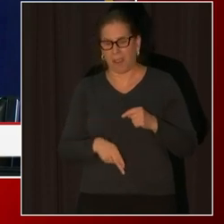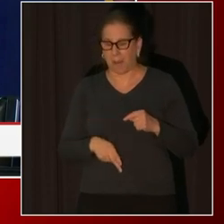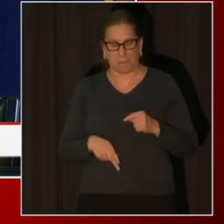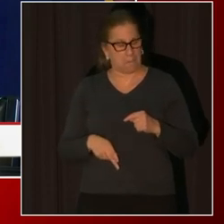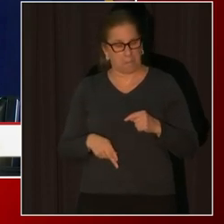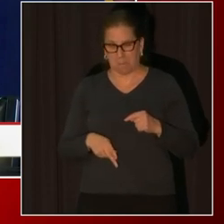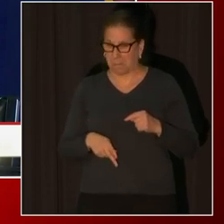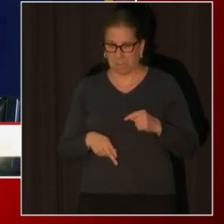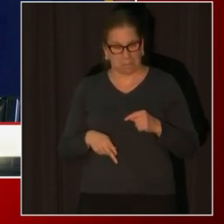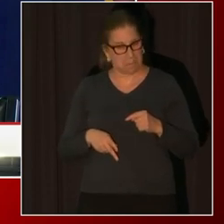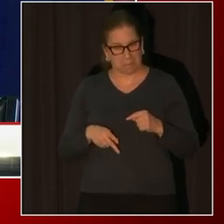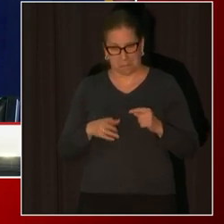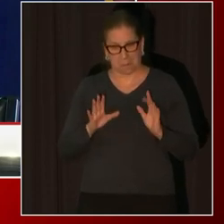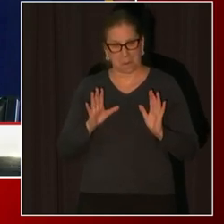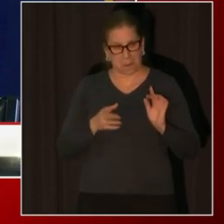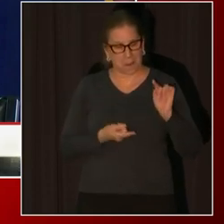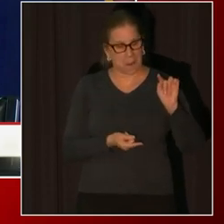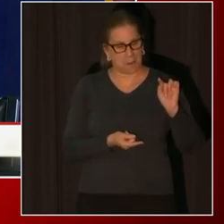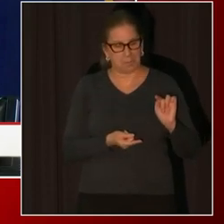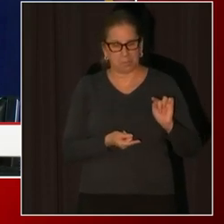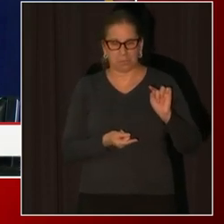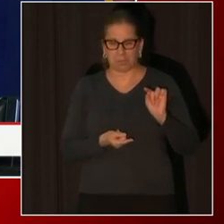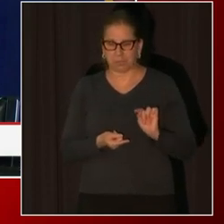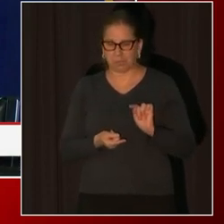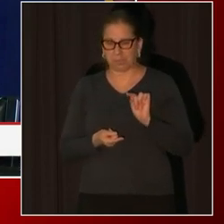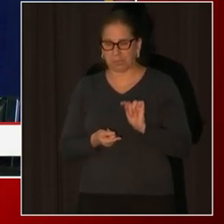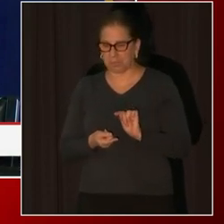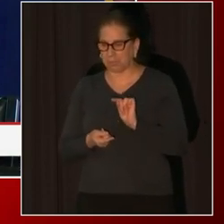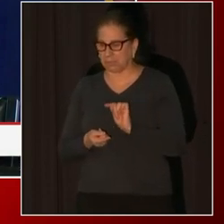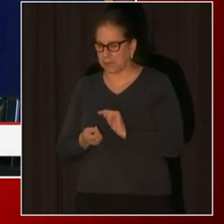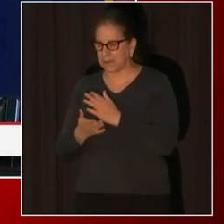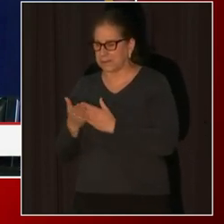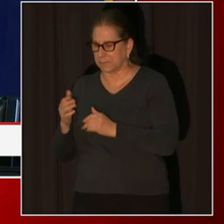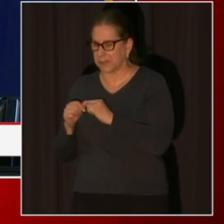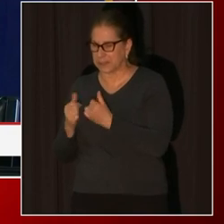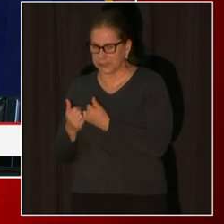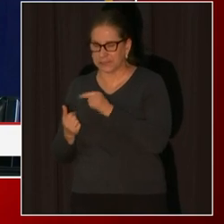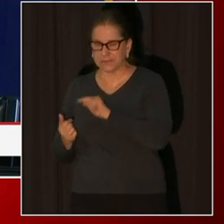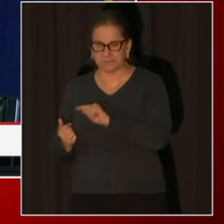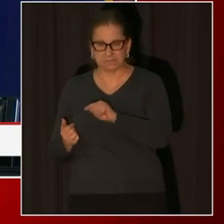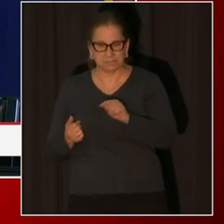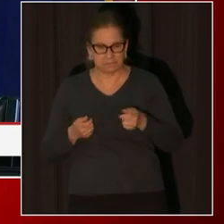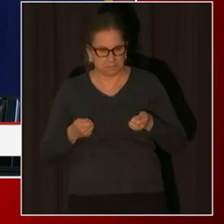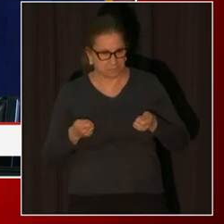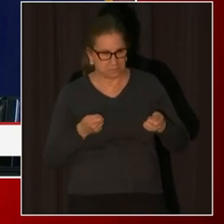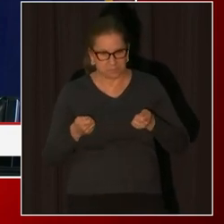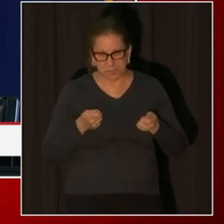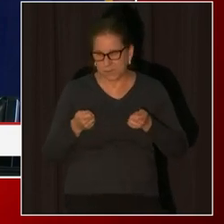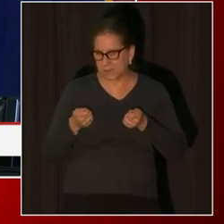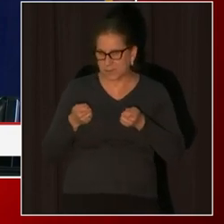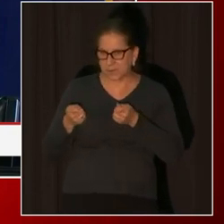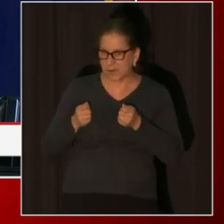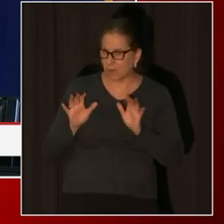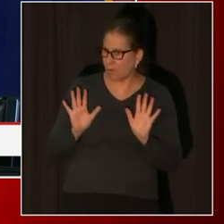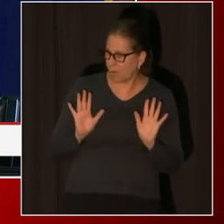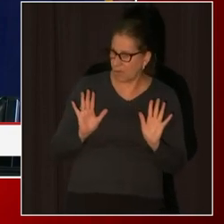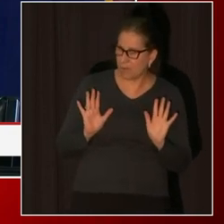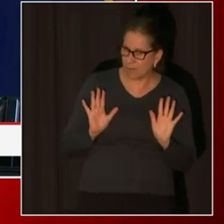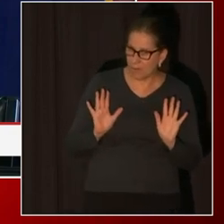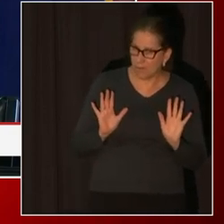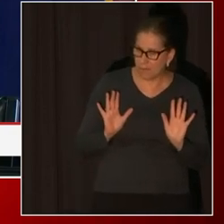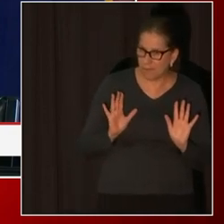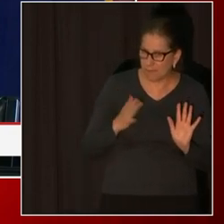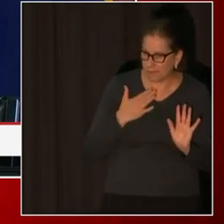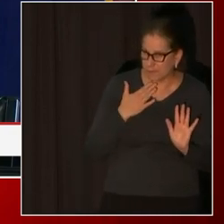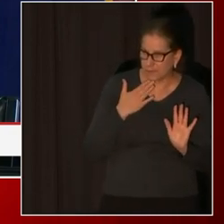in agencies that we may have some concerns about, that overall, I mean, when you look at the big moves here,